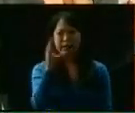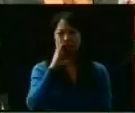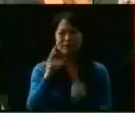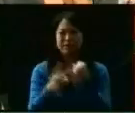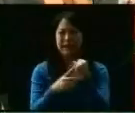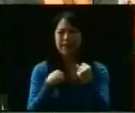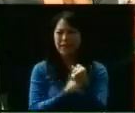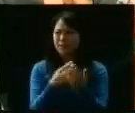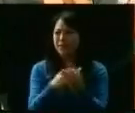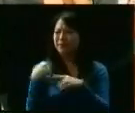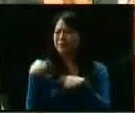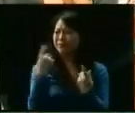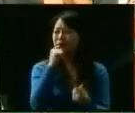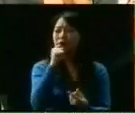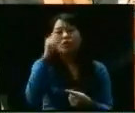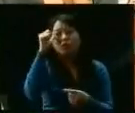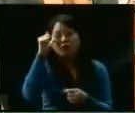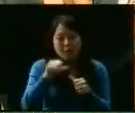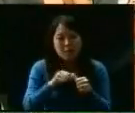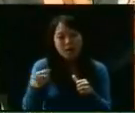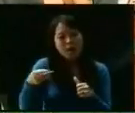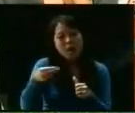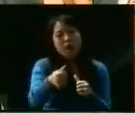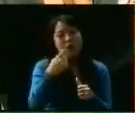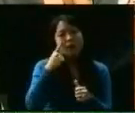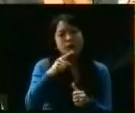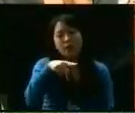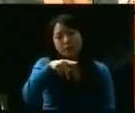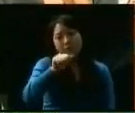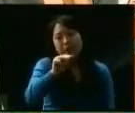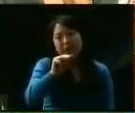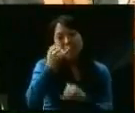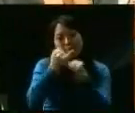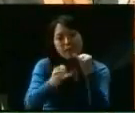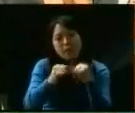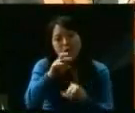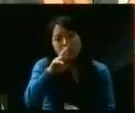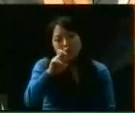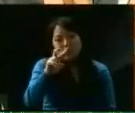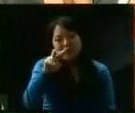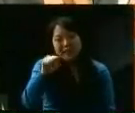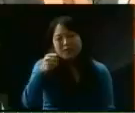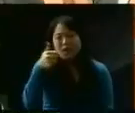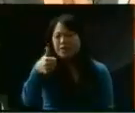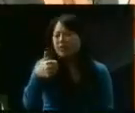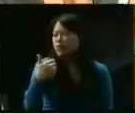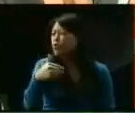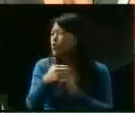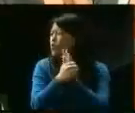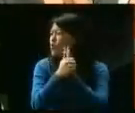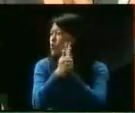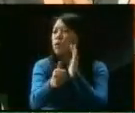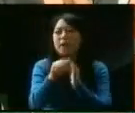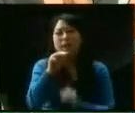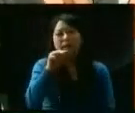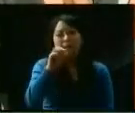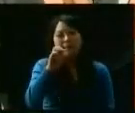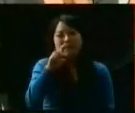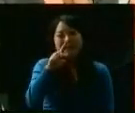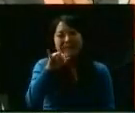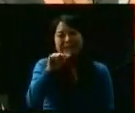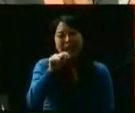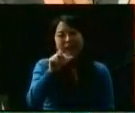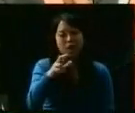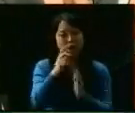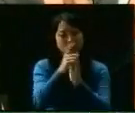I also remind you we're spending money on the services of Pam Reeves, who is as good an investigator and mediator in this town as there is.